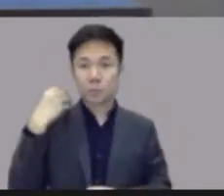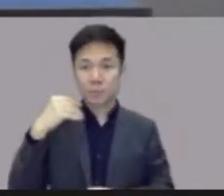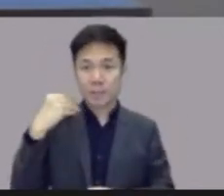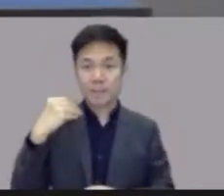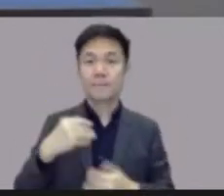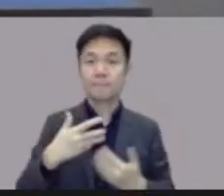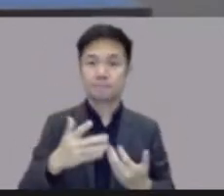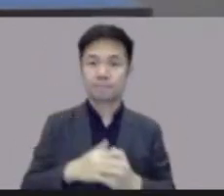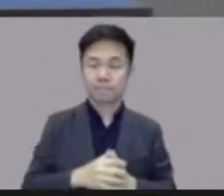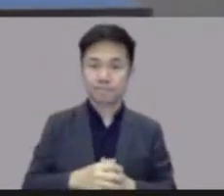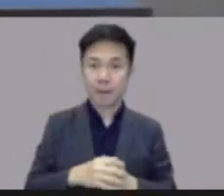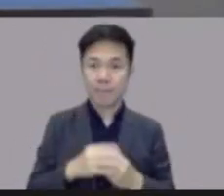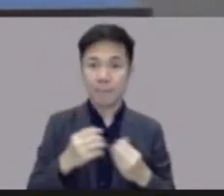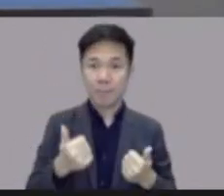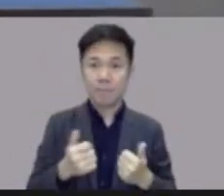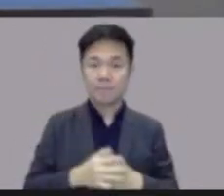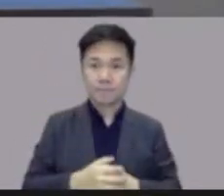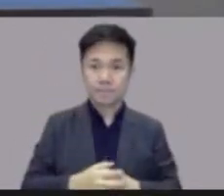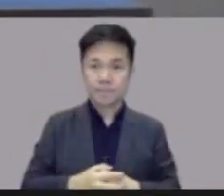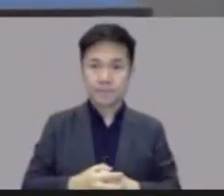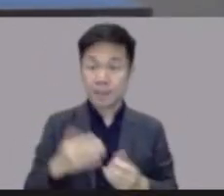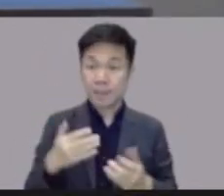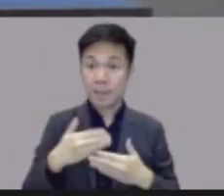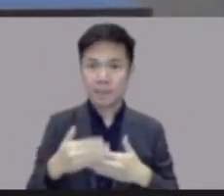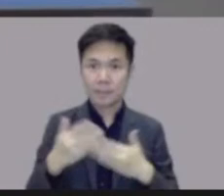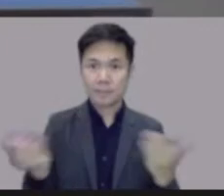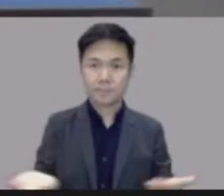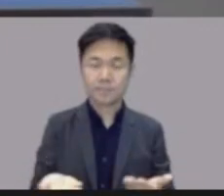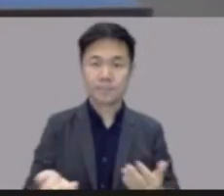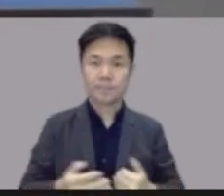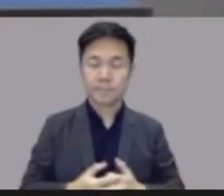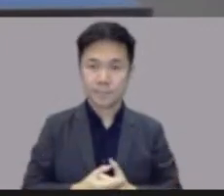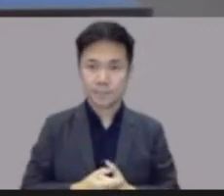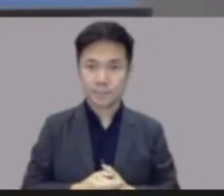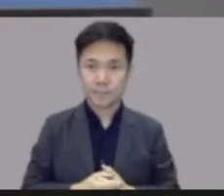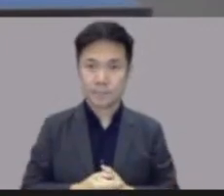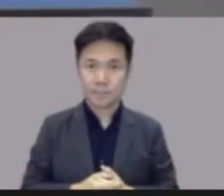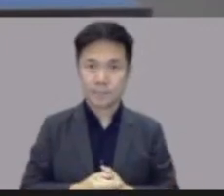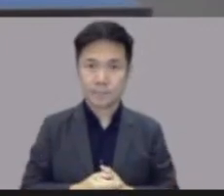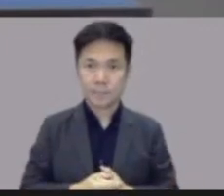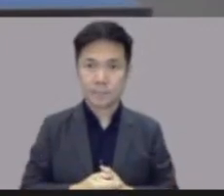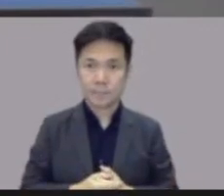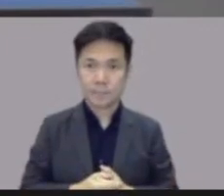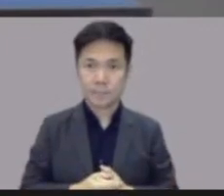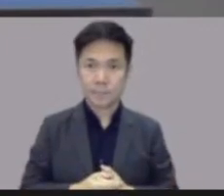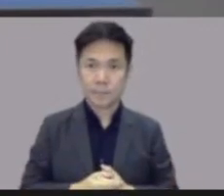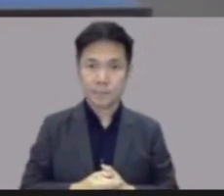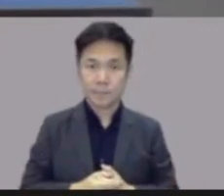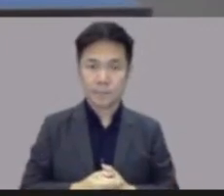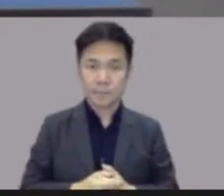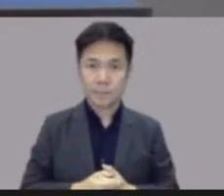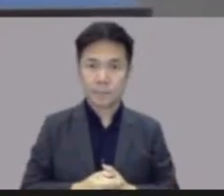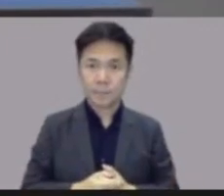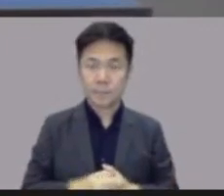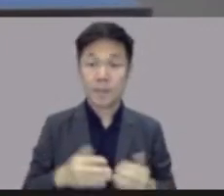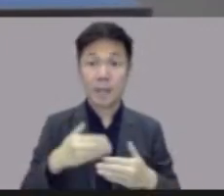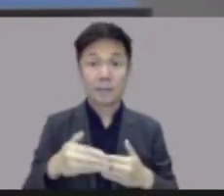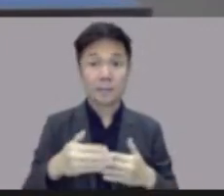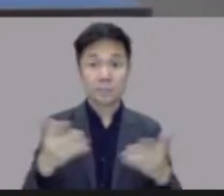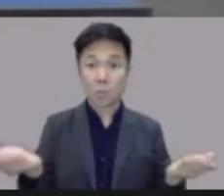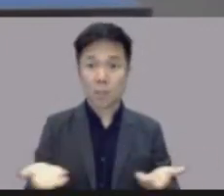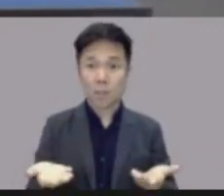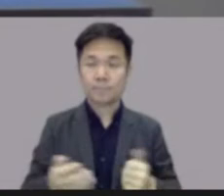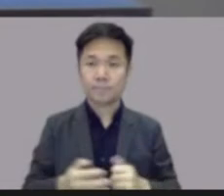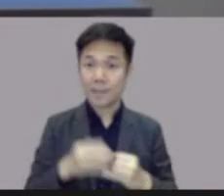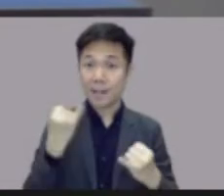intervention a distinguished colleagues and Excellence is that brings us to to the last